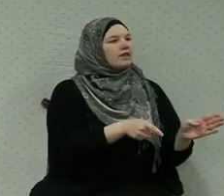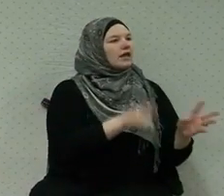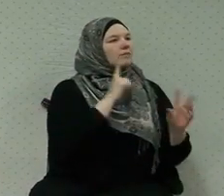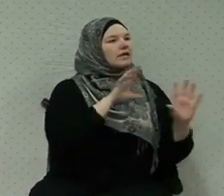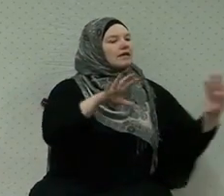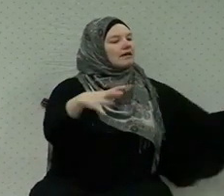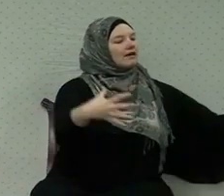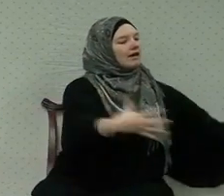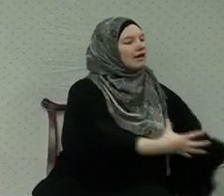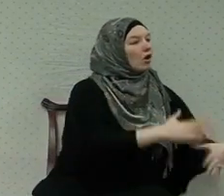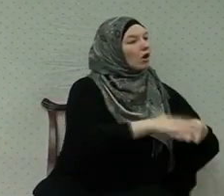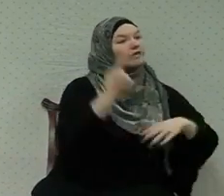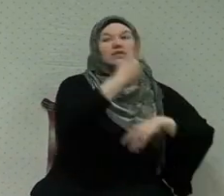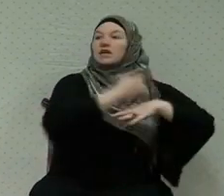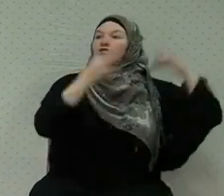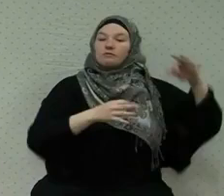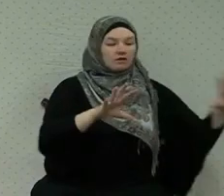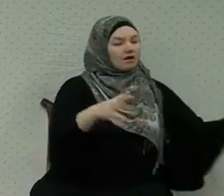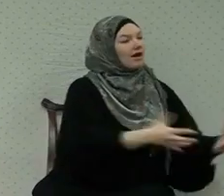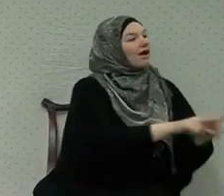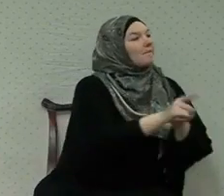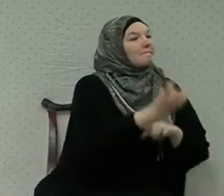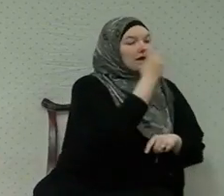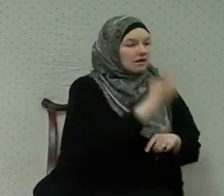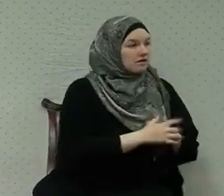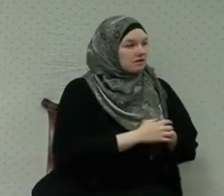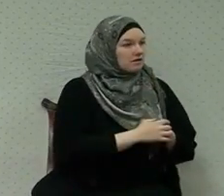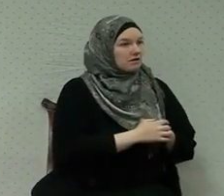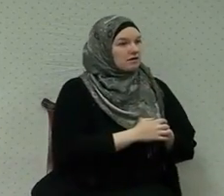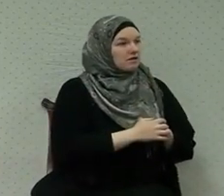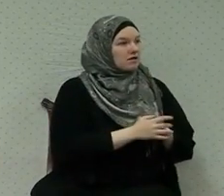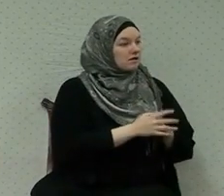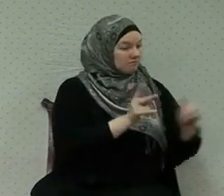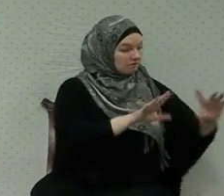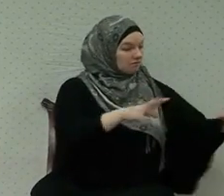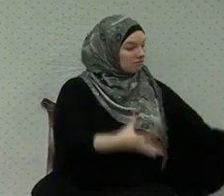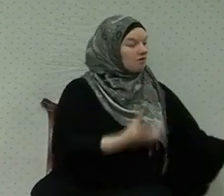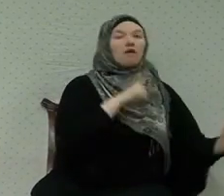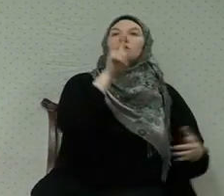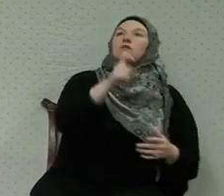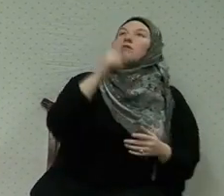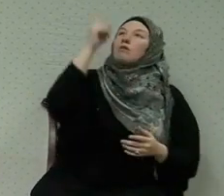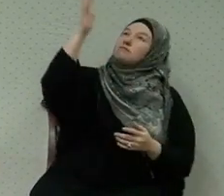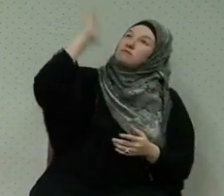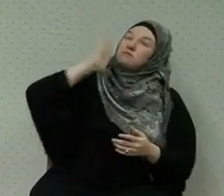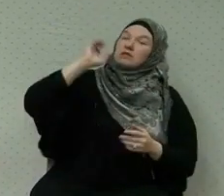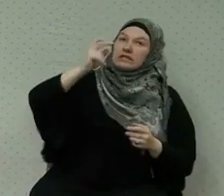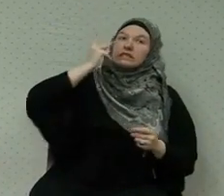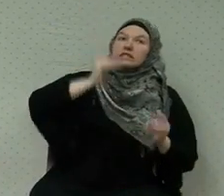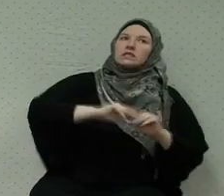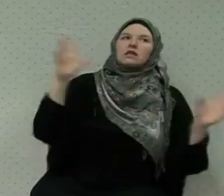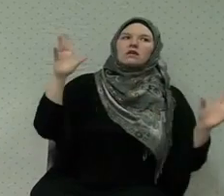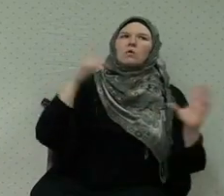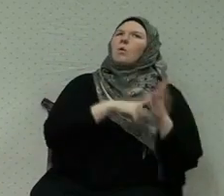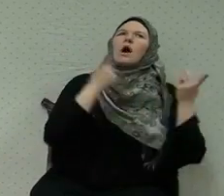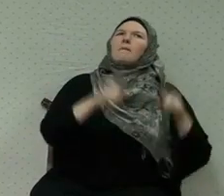blind on the day of judgment. And they will ask Allah, "Oh Allah, I used to have my sight. What happened